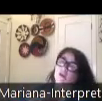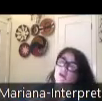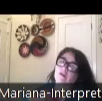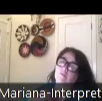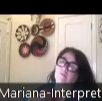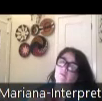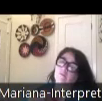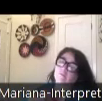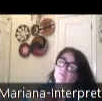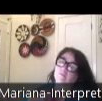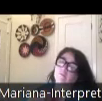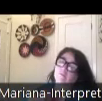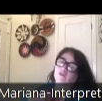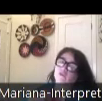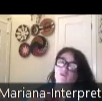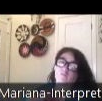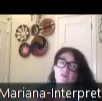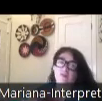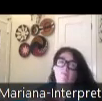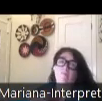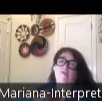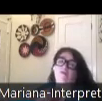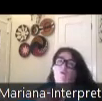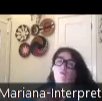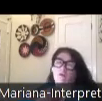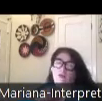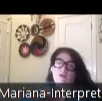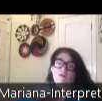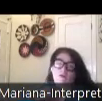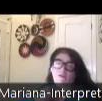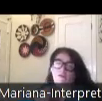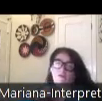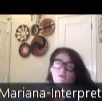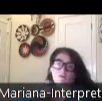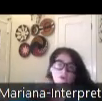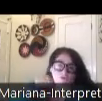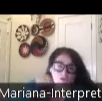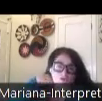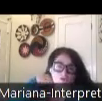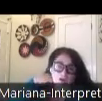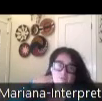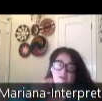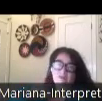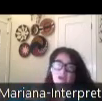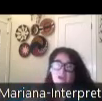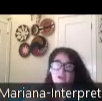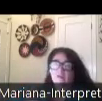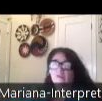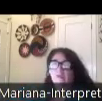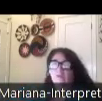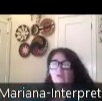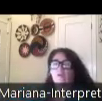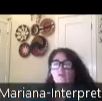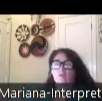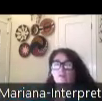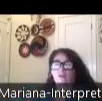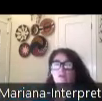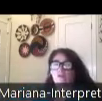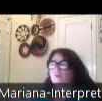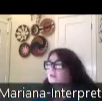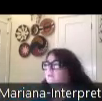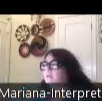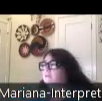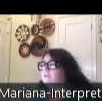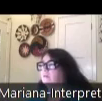seen in decades only got halfway there to the kind of territory we're talking about in this